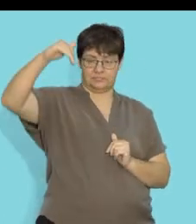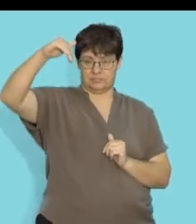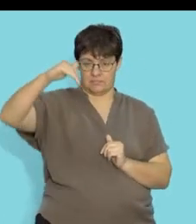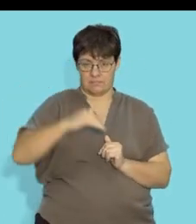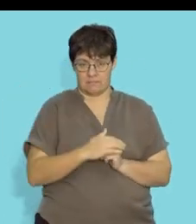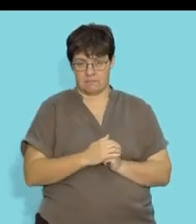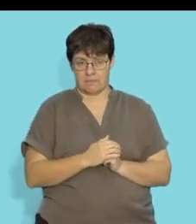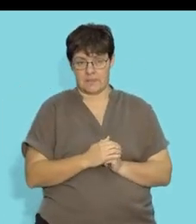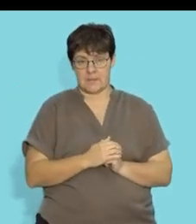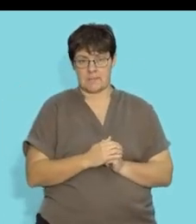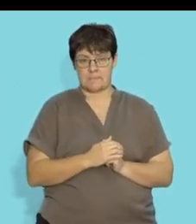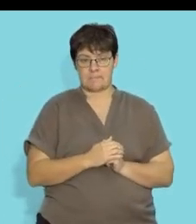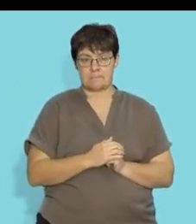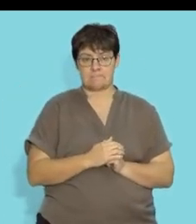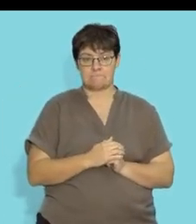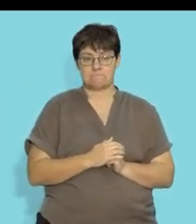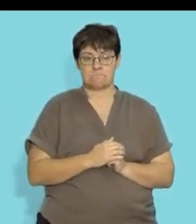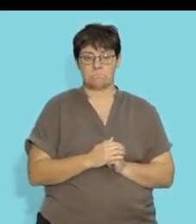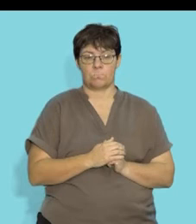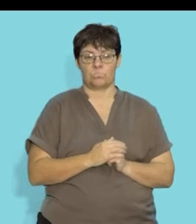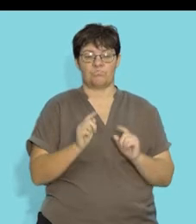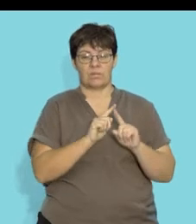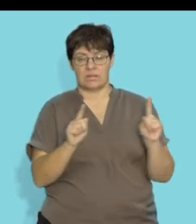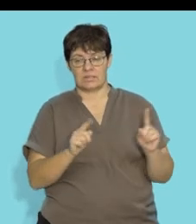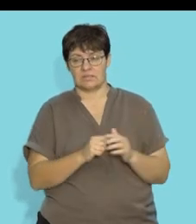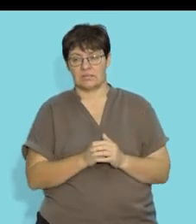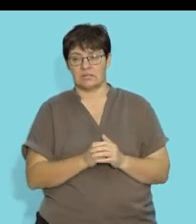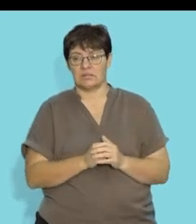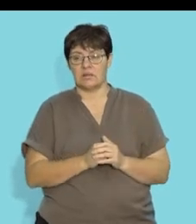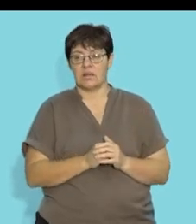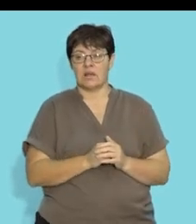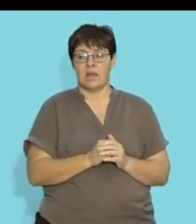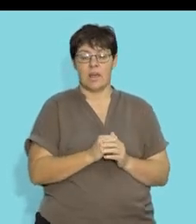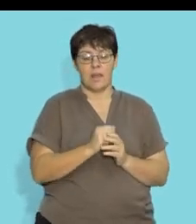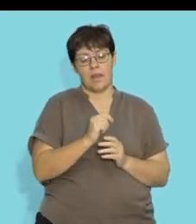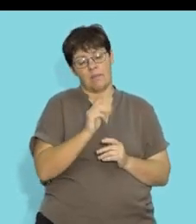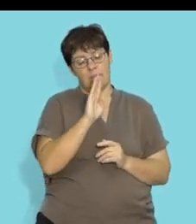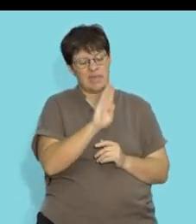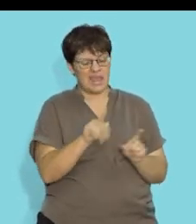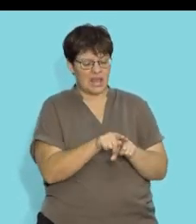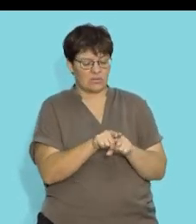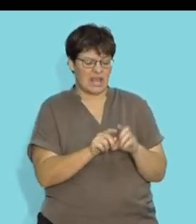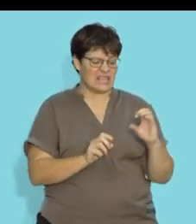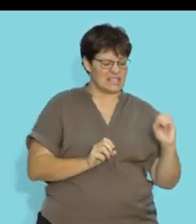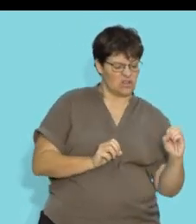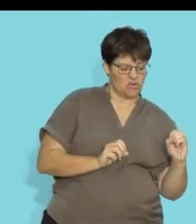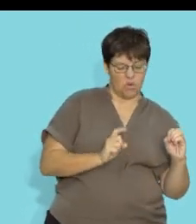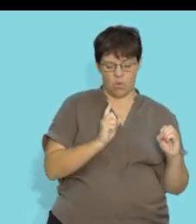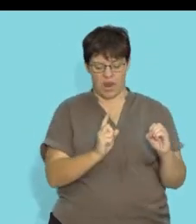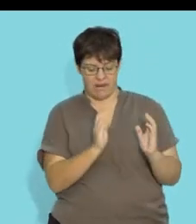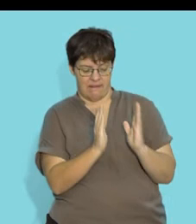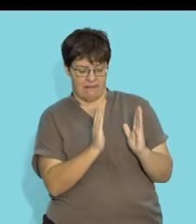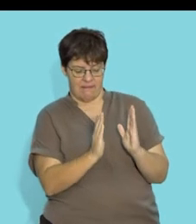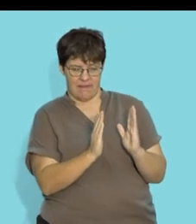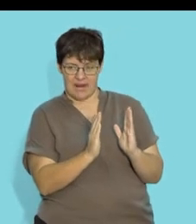be something of that nature like that. But as soon as it becomes between the 0 and the 1,